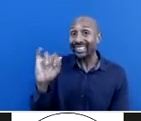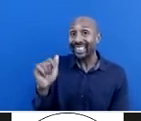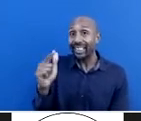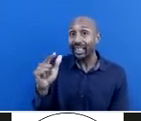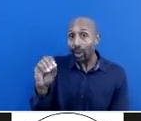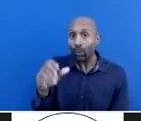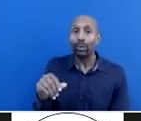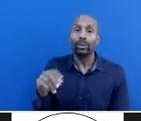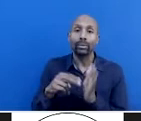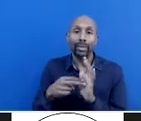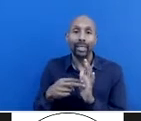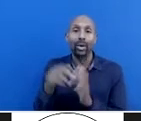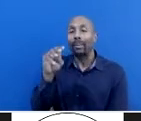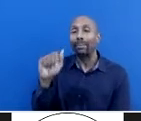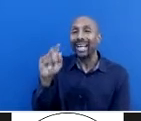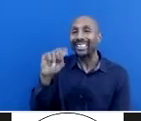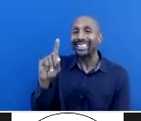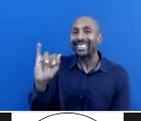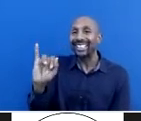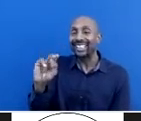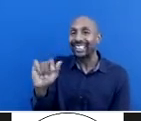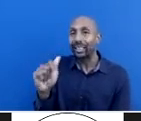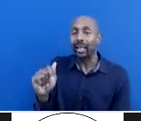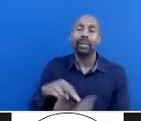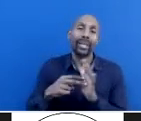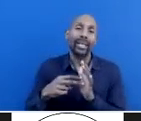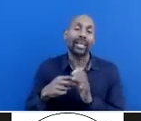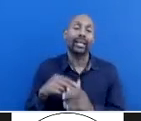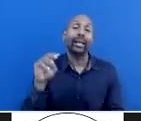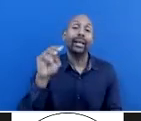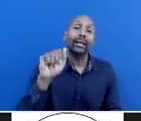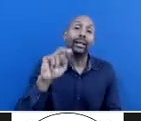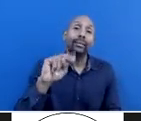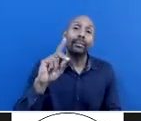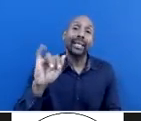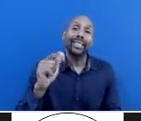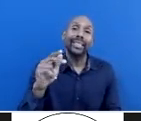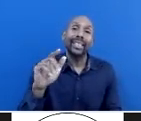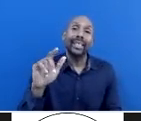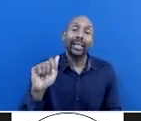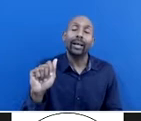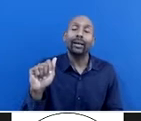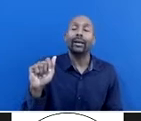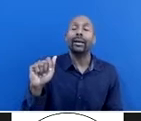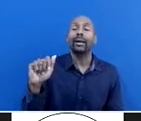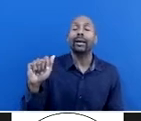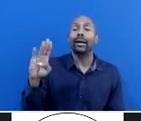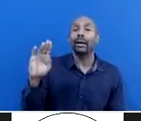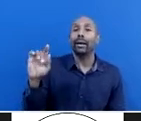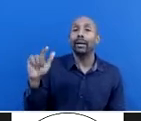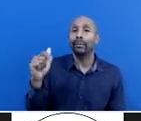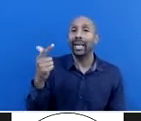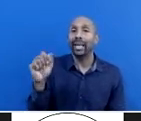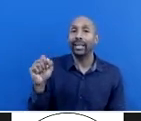ethnic group that was being imported into Brazil in bondage in the 1500s, the Mandingo people of West